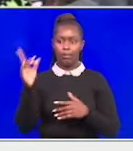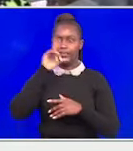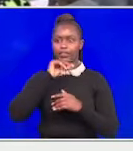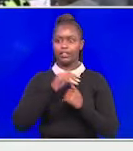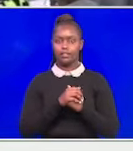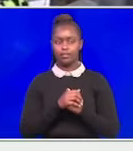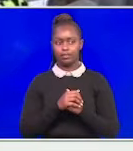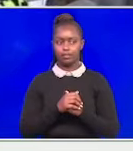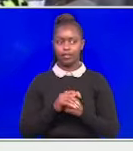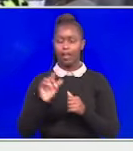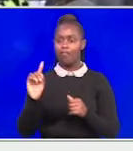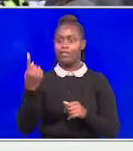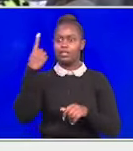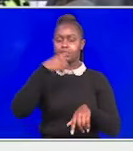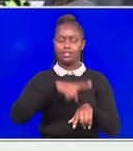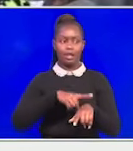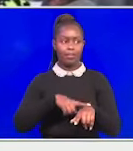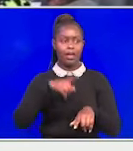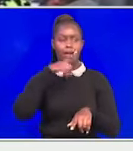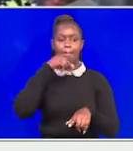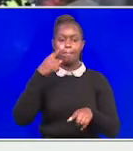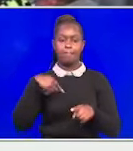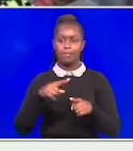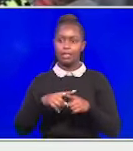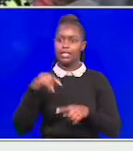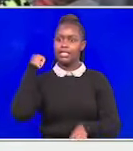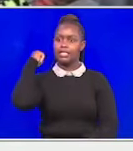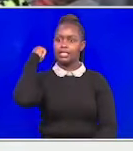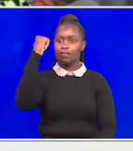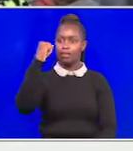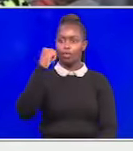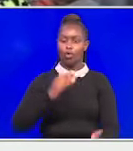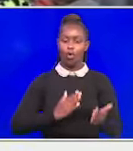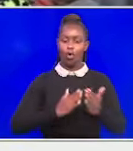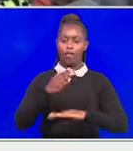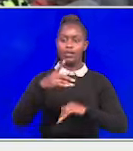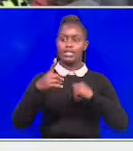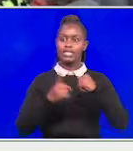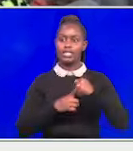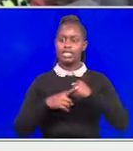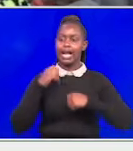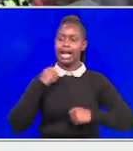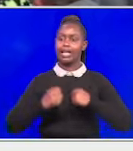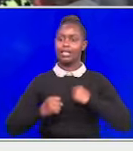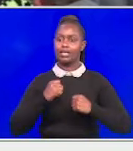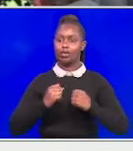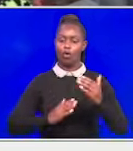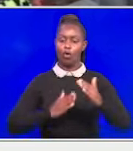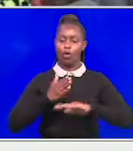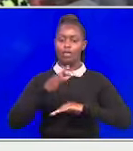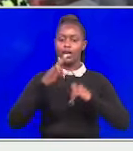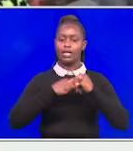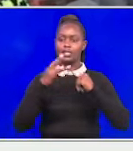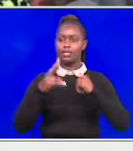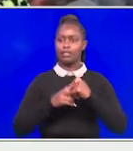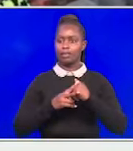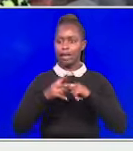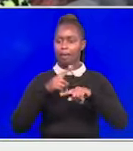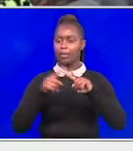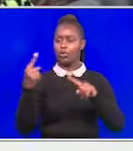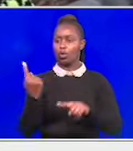of Olympics men's javelin. Over 6 athletes throwing over 87 meters and only